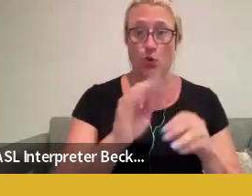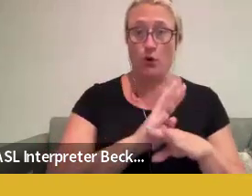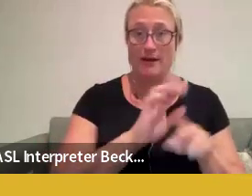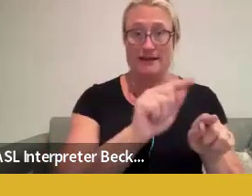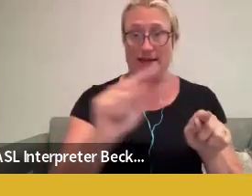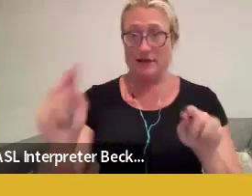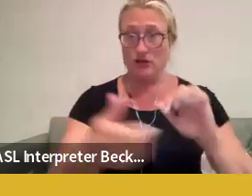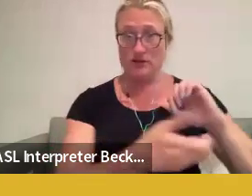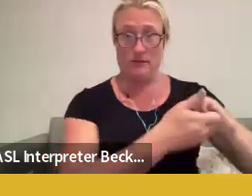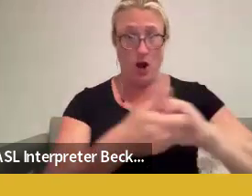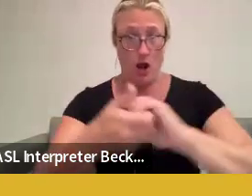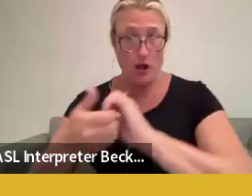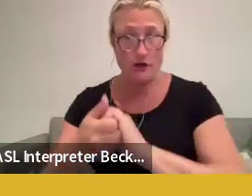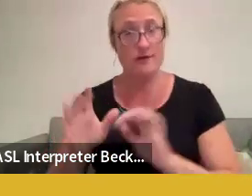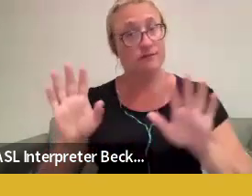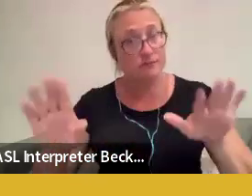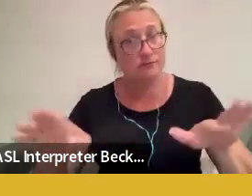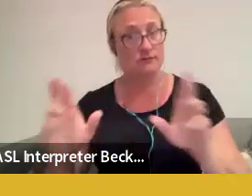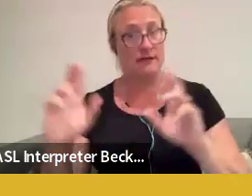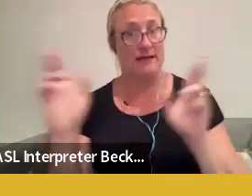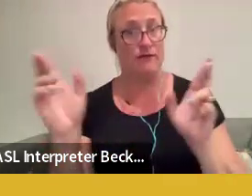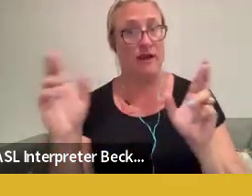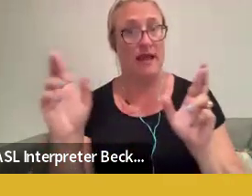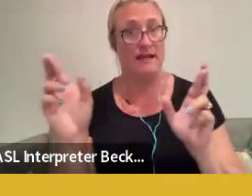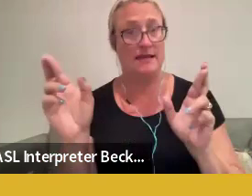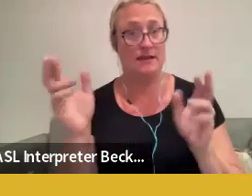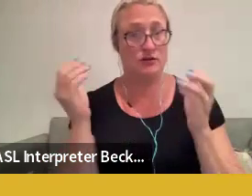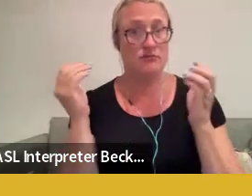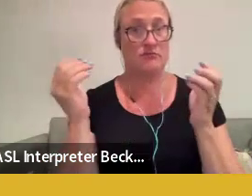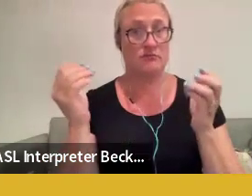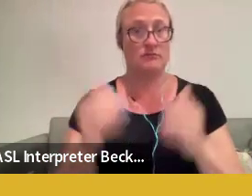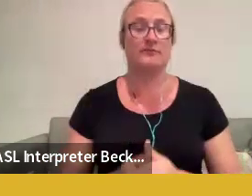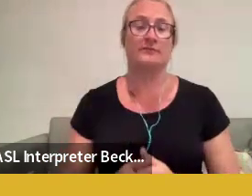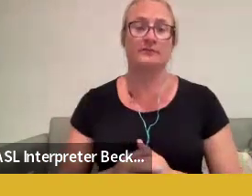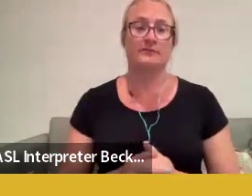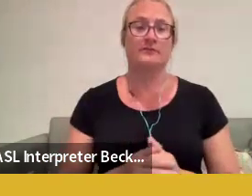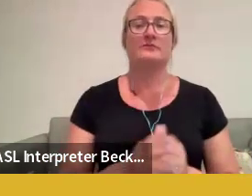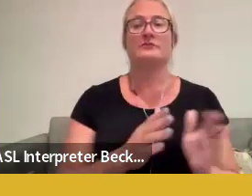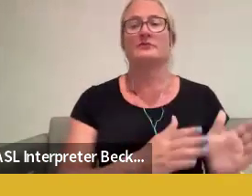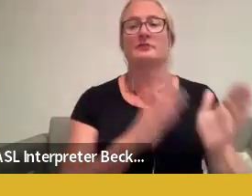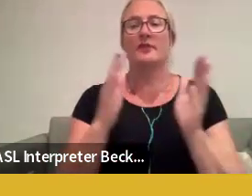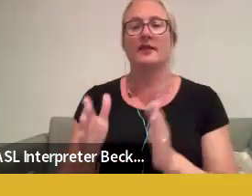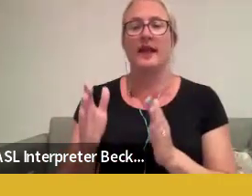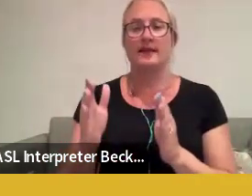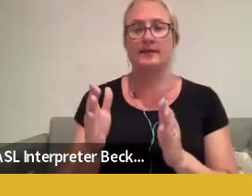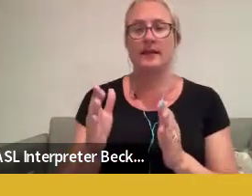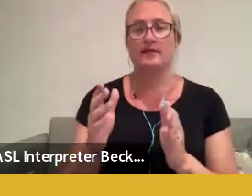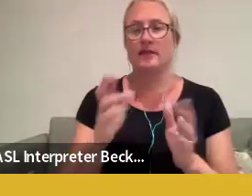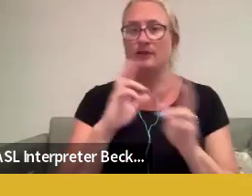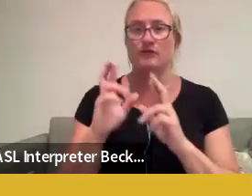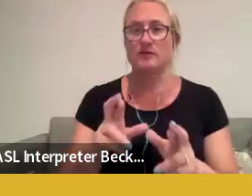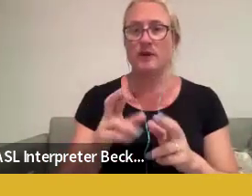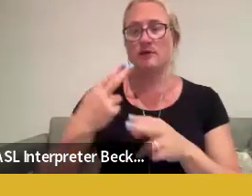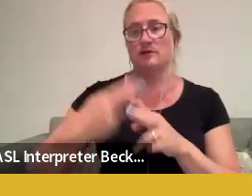provide assistance once deployed. The next thing that may occur, the next response that may occur